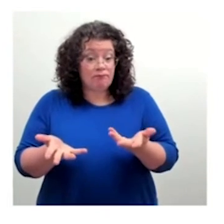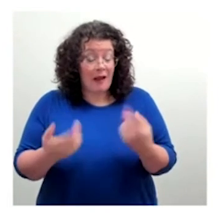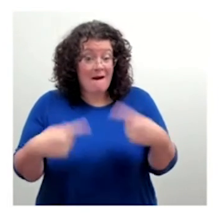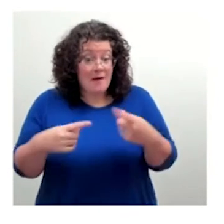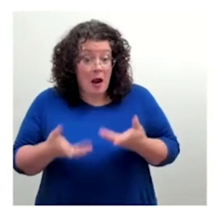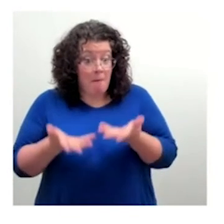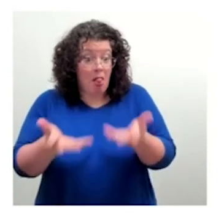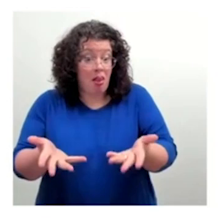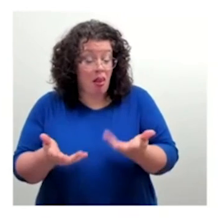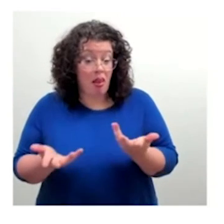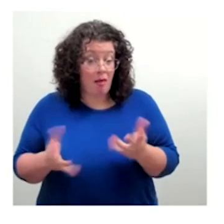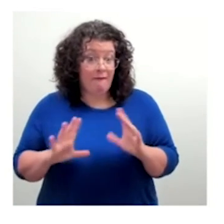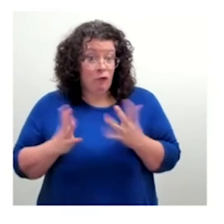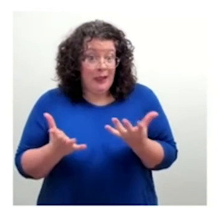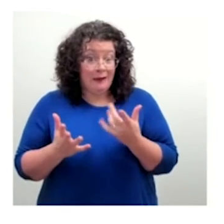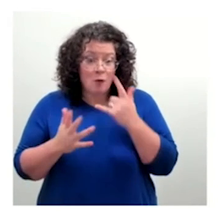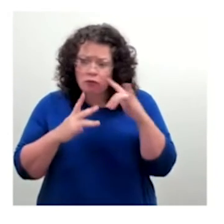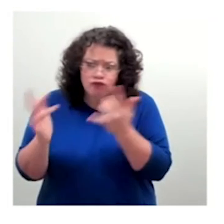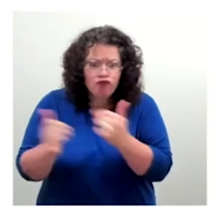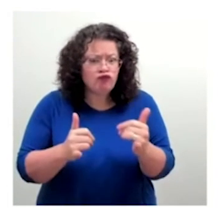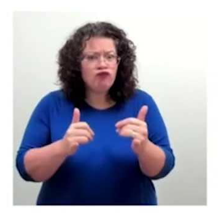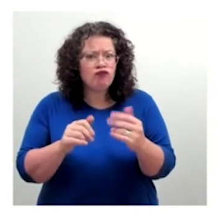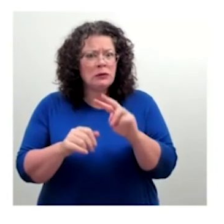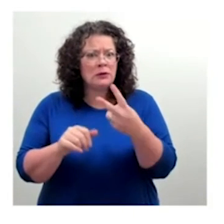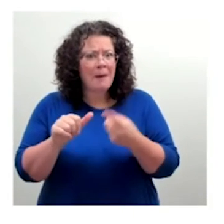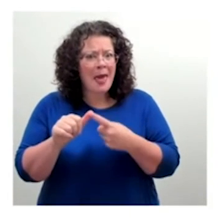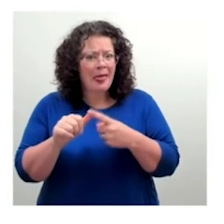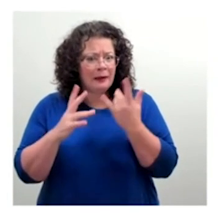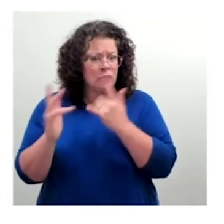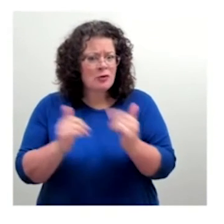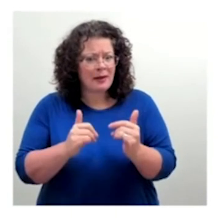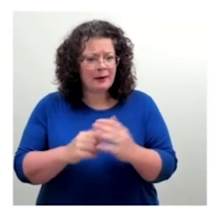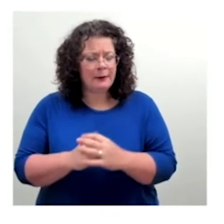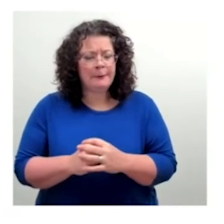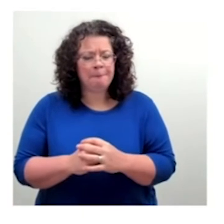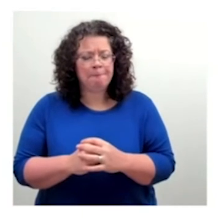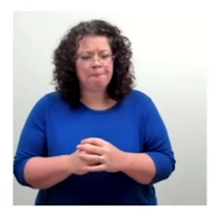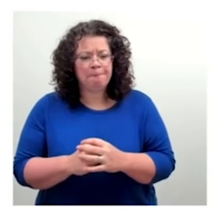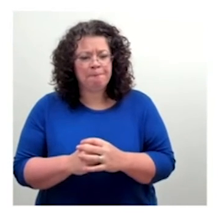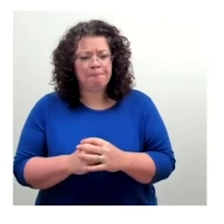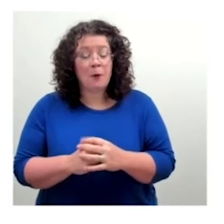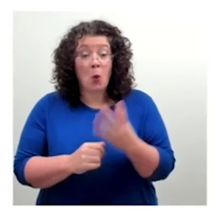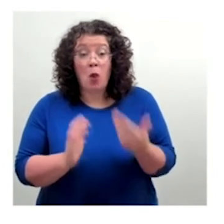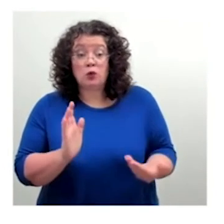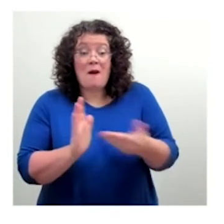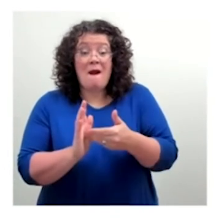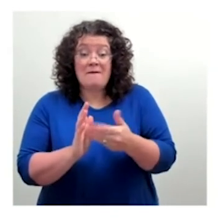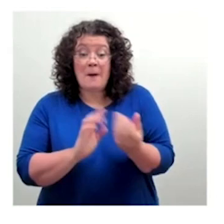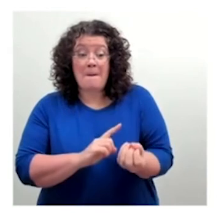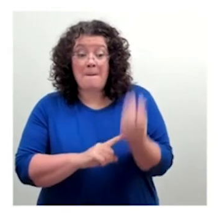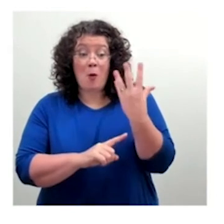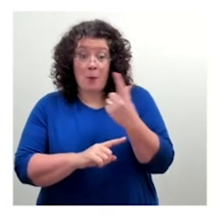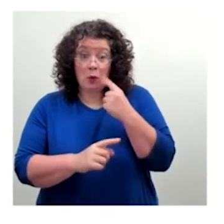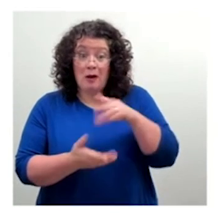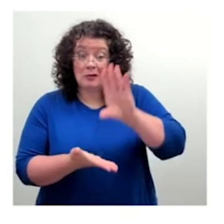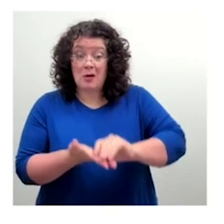can download here, and it does all the different levels, and it does, it allows you to load and save and these sorts of things. But this, we've also